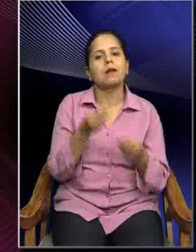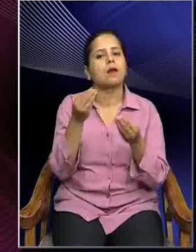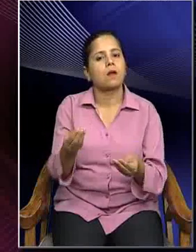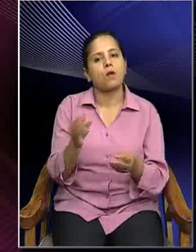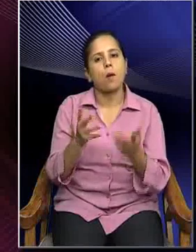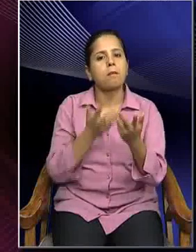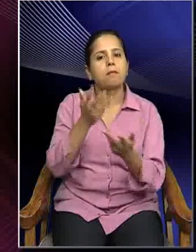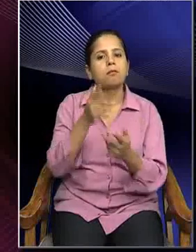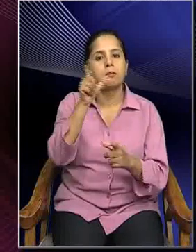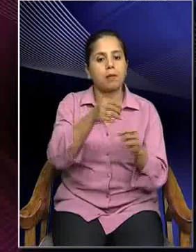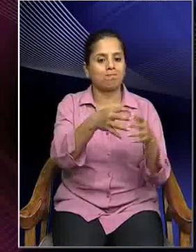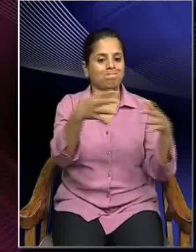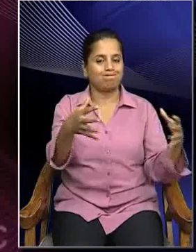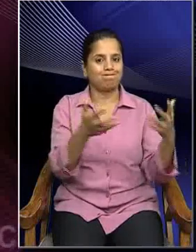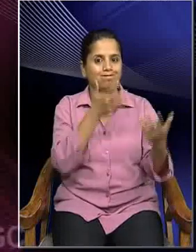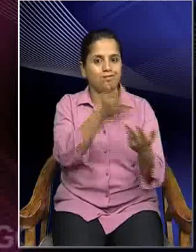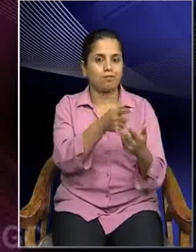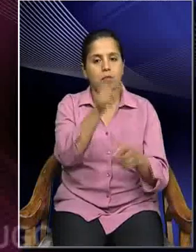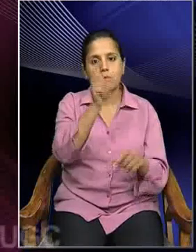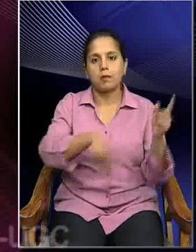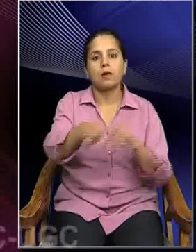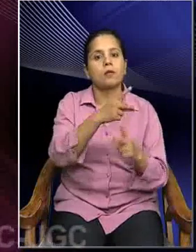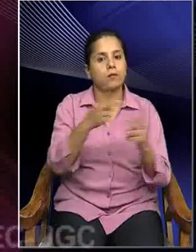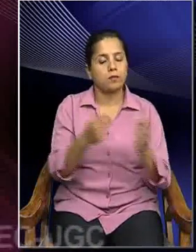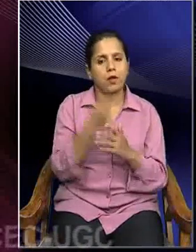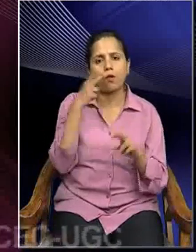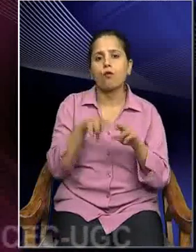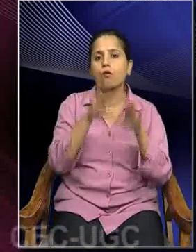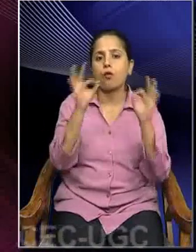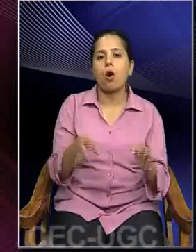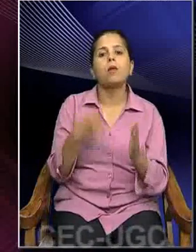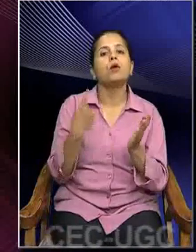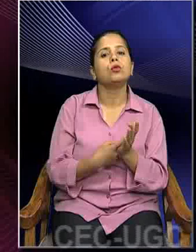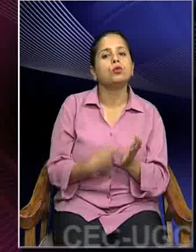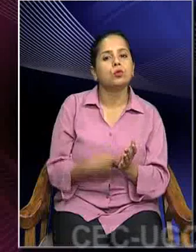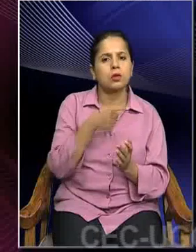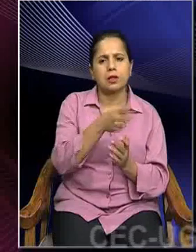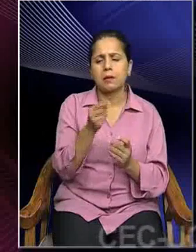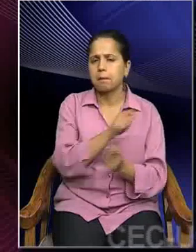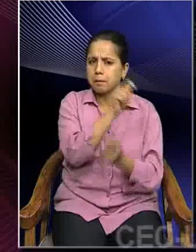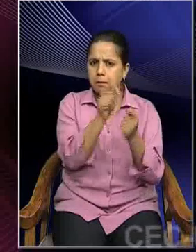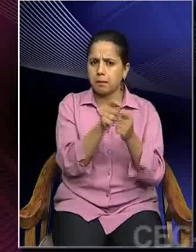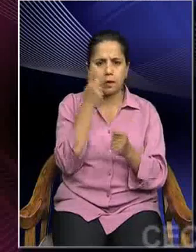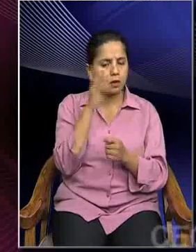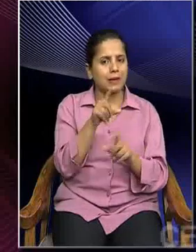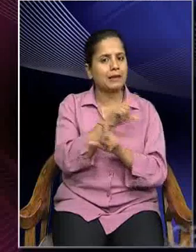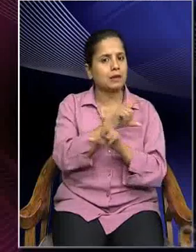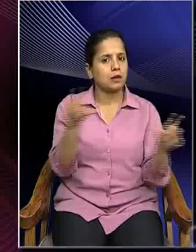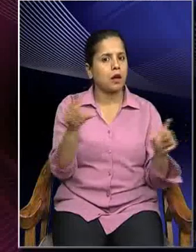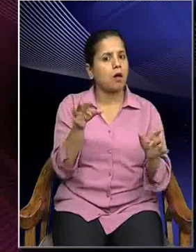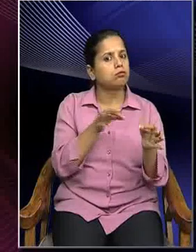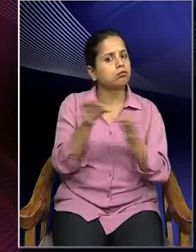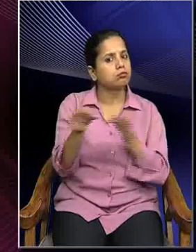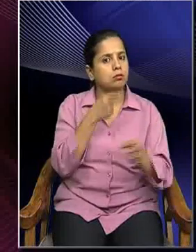the majority of the people. Now formal rules are more specific and clearly